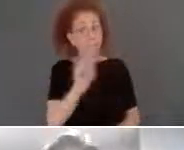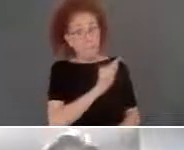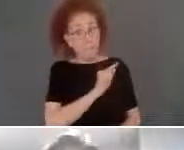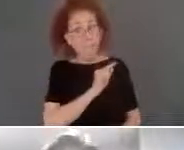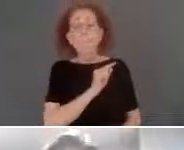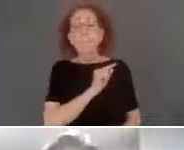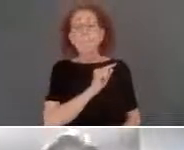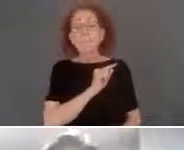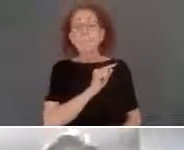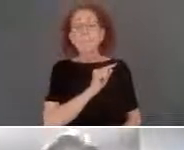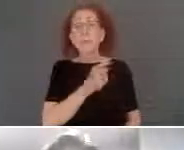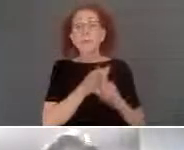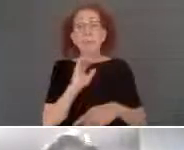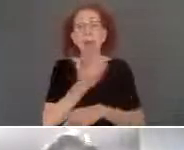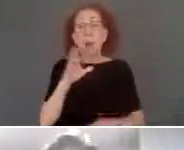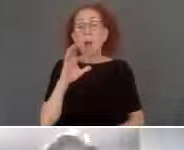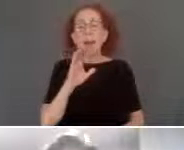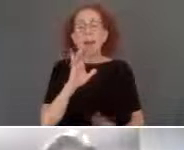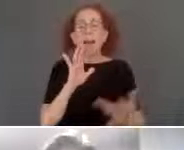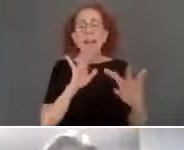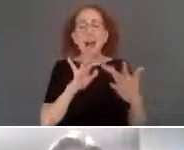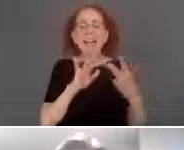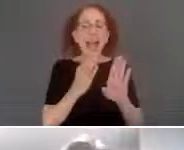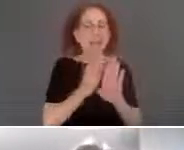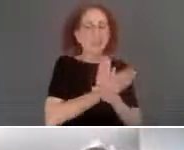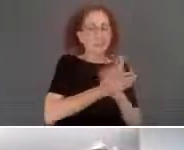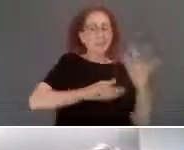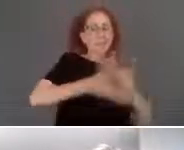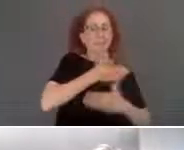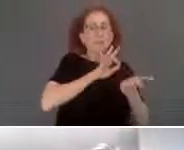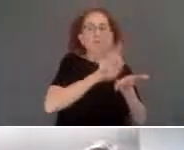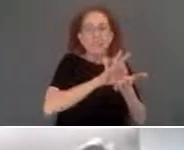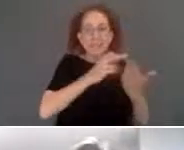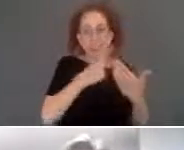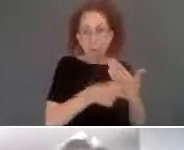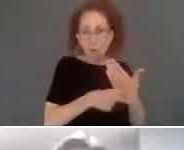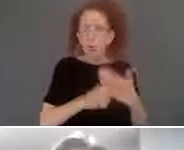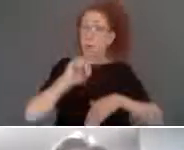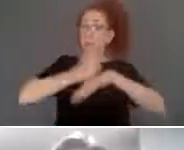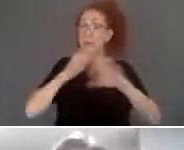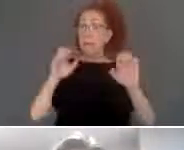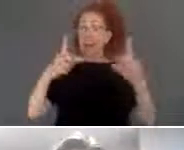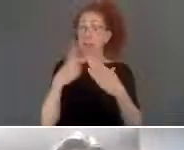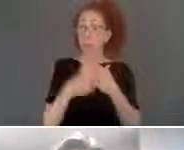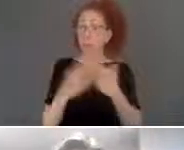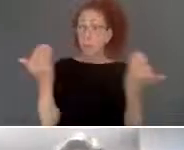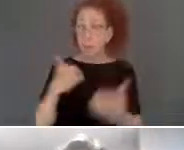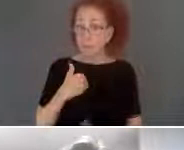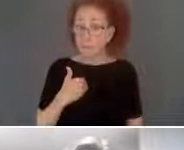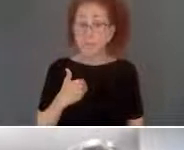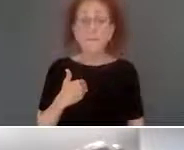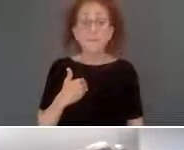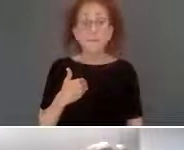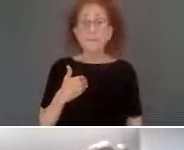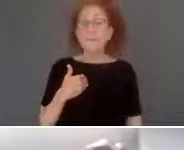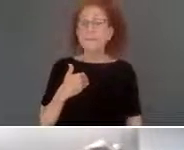our contact tracing program. And so we've developed this educational programming for simple,